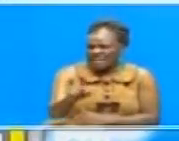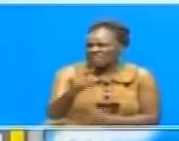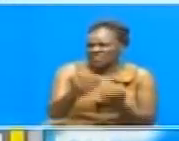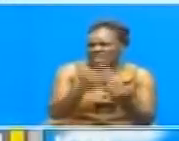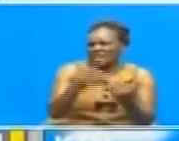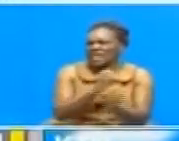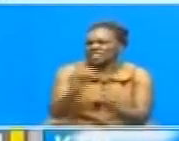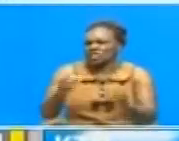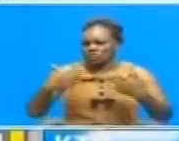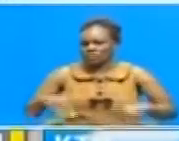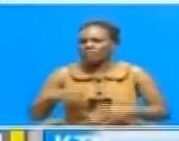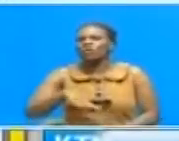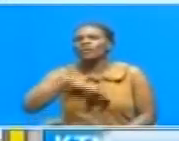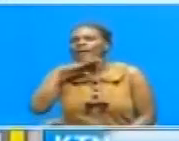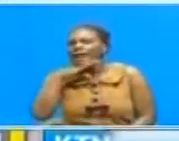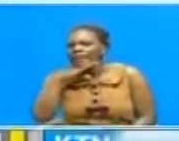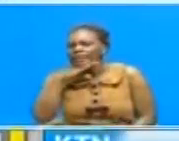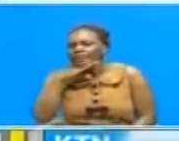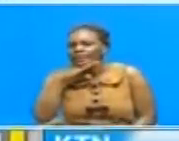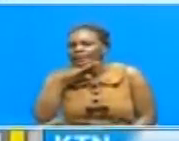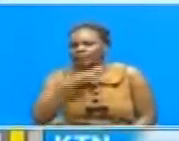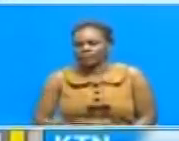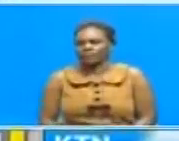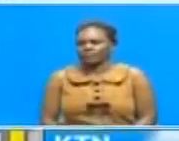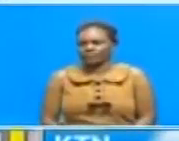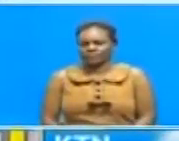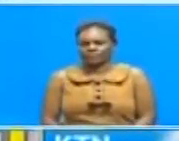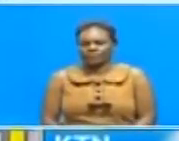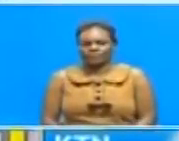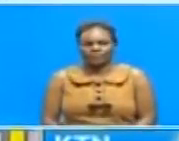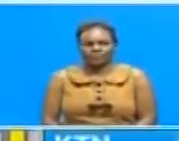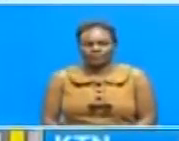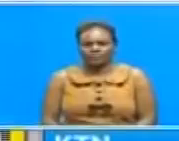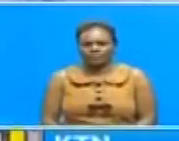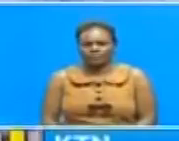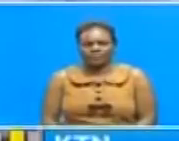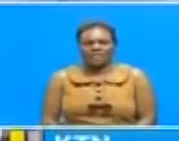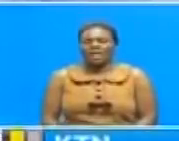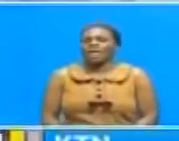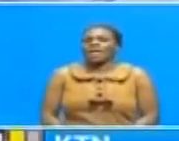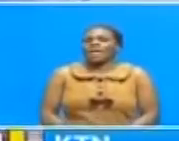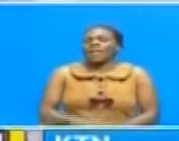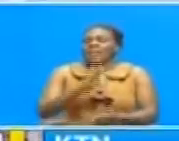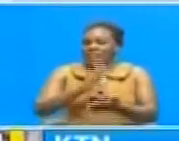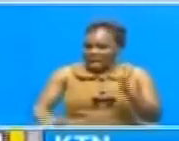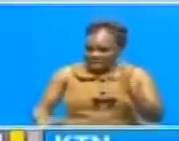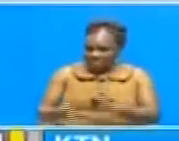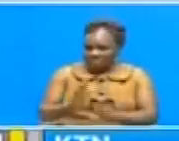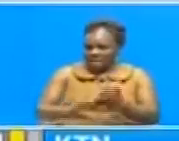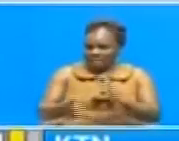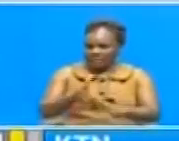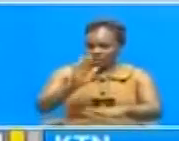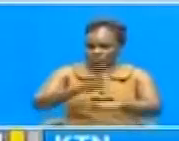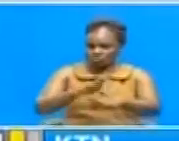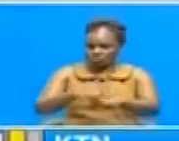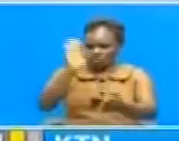care that people are dying and losing a life. And there's no one is contesting the severity of the problem. There's nothing so precious than somebody's life.